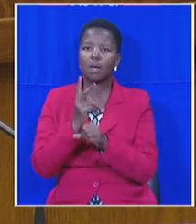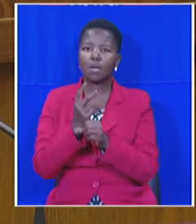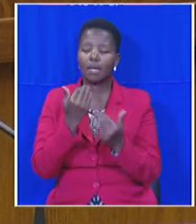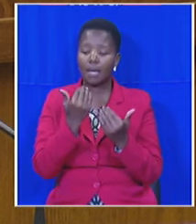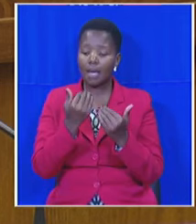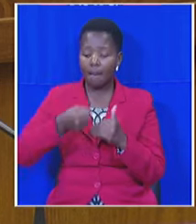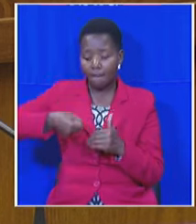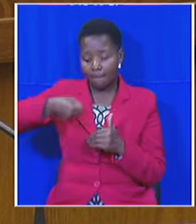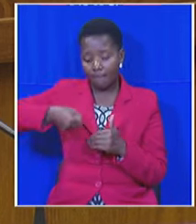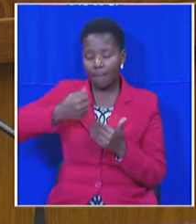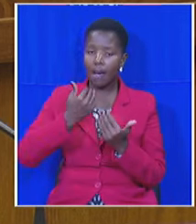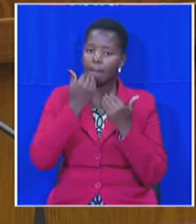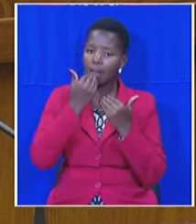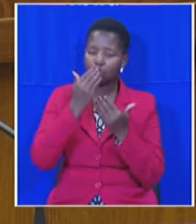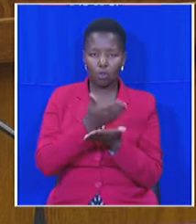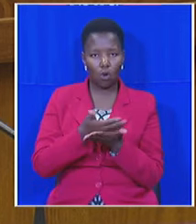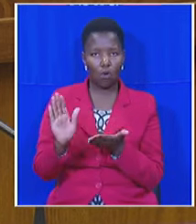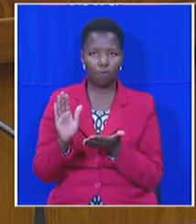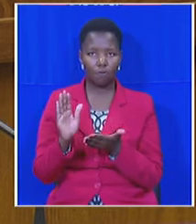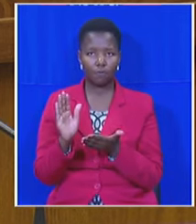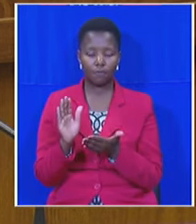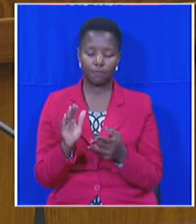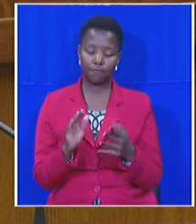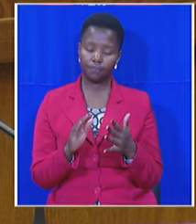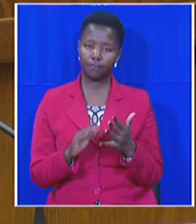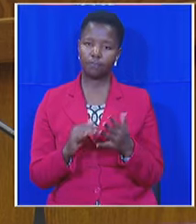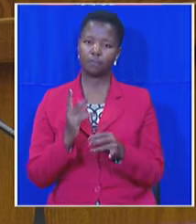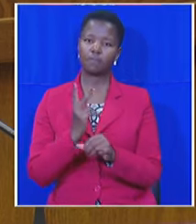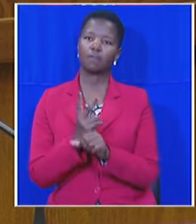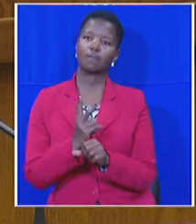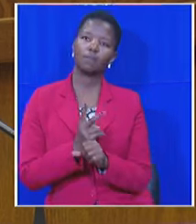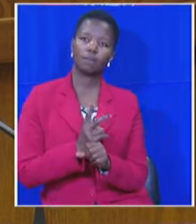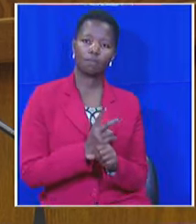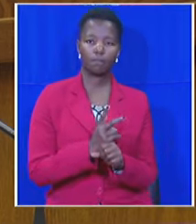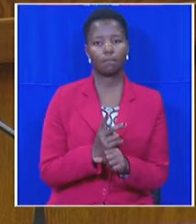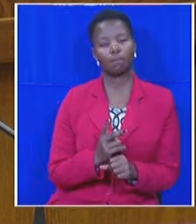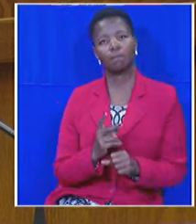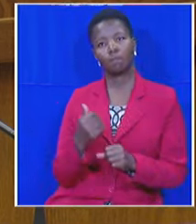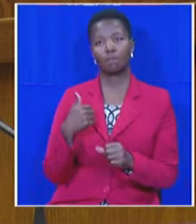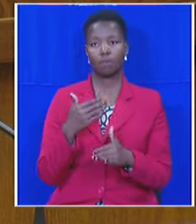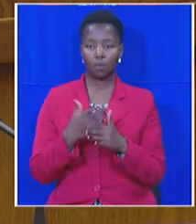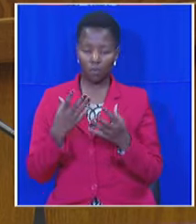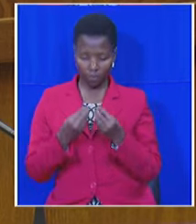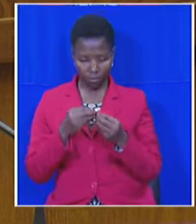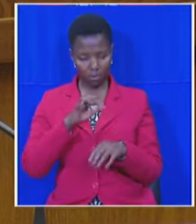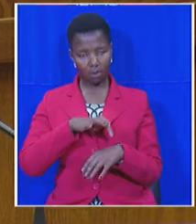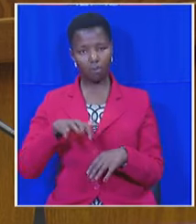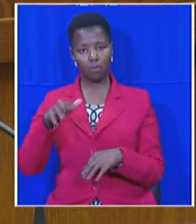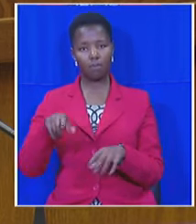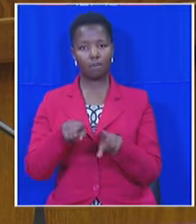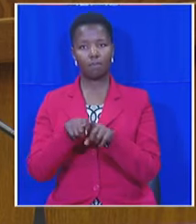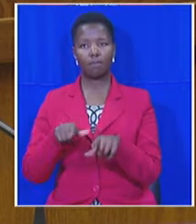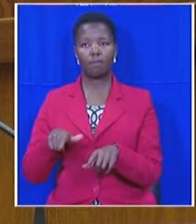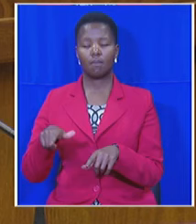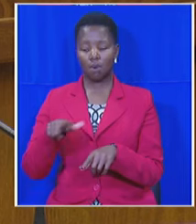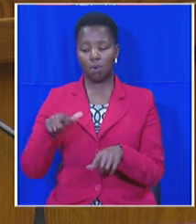shopping bags. Furthermore, we should work with provinces and local spheres of government to set